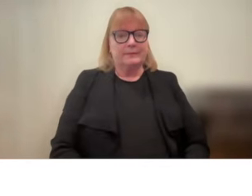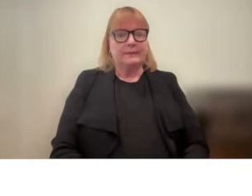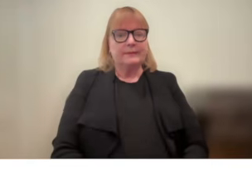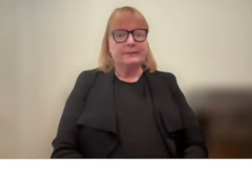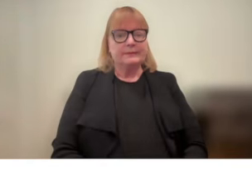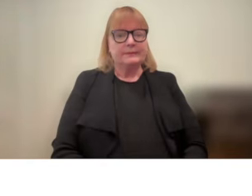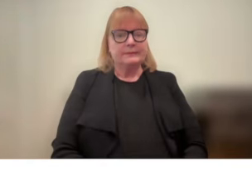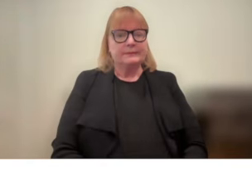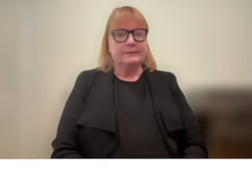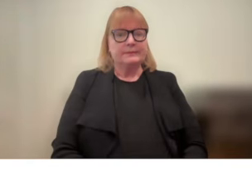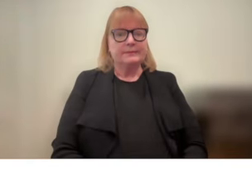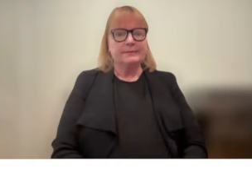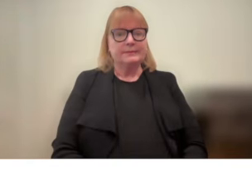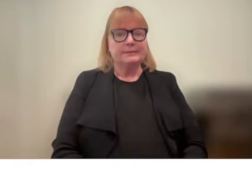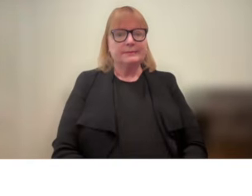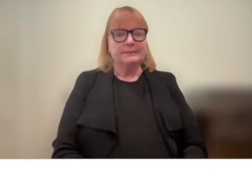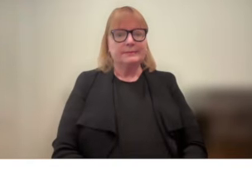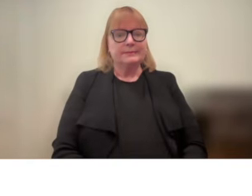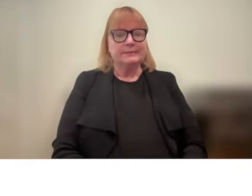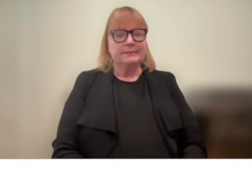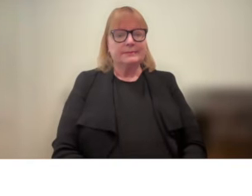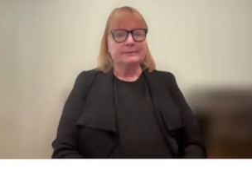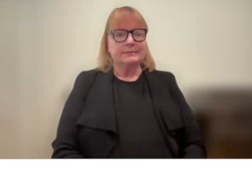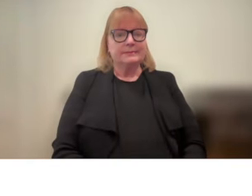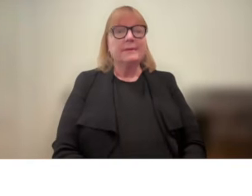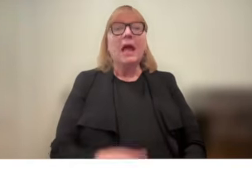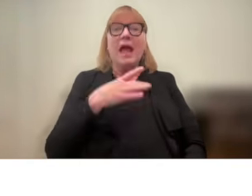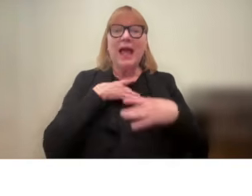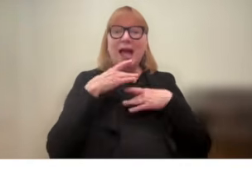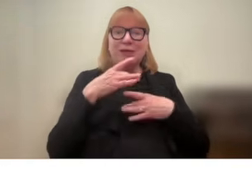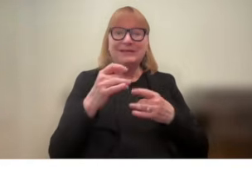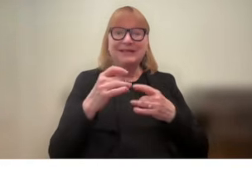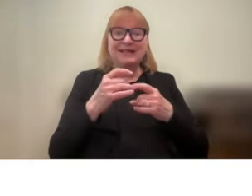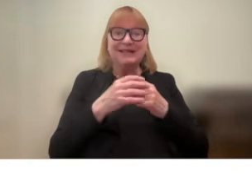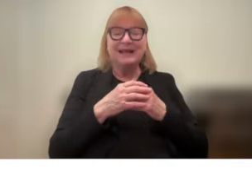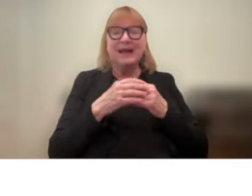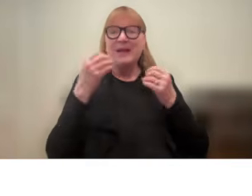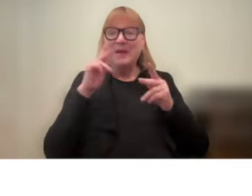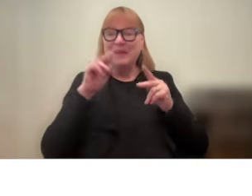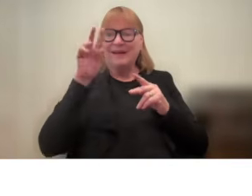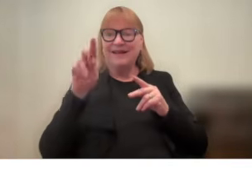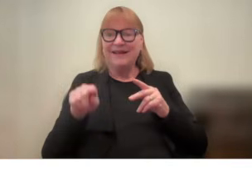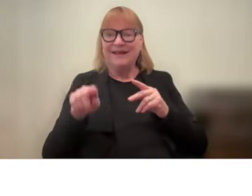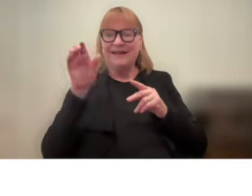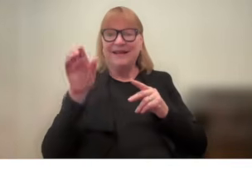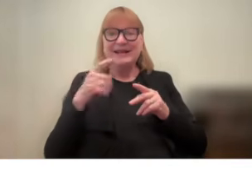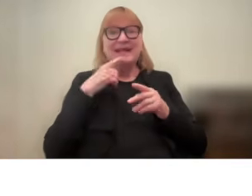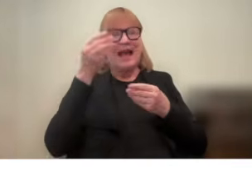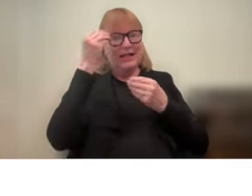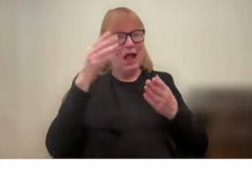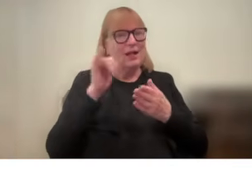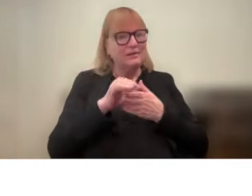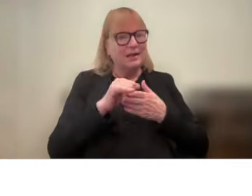Interesting. Lots of people say acknowledge